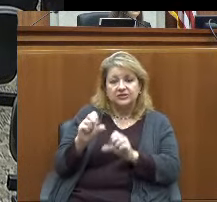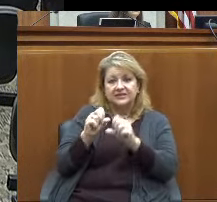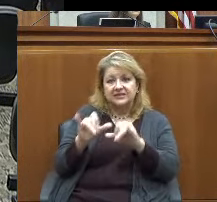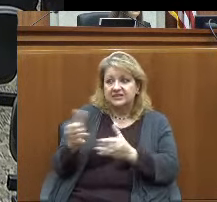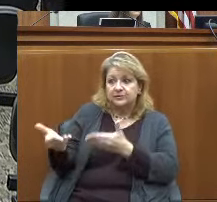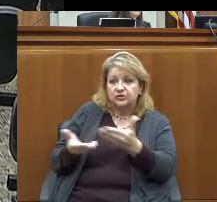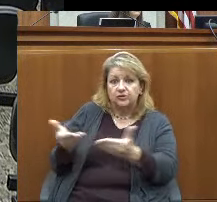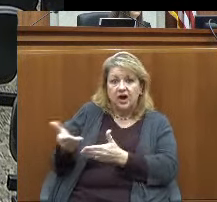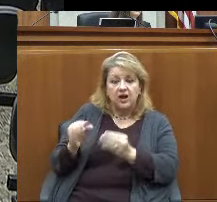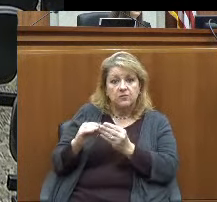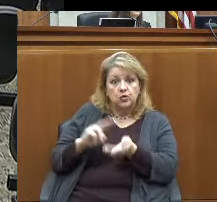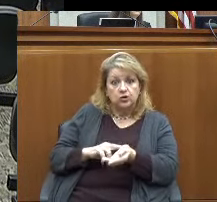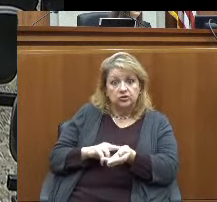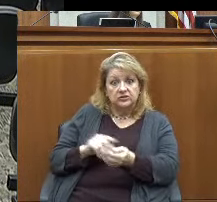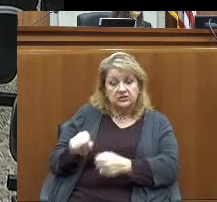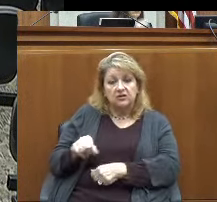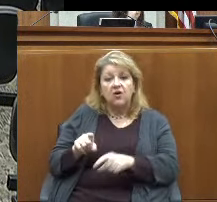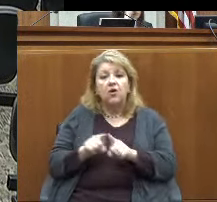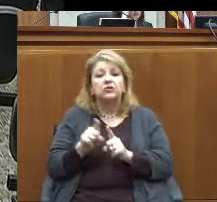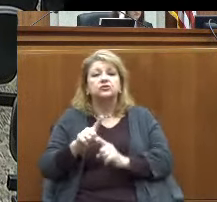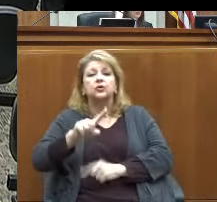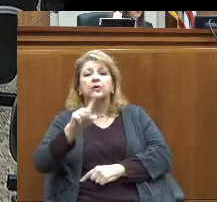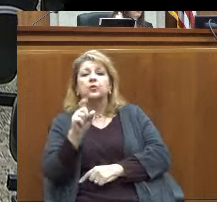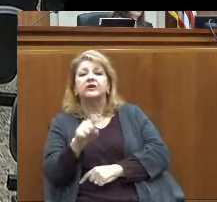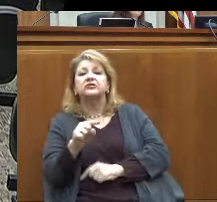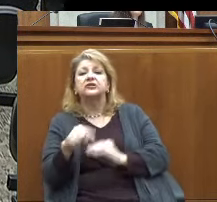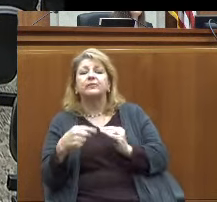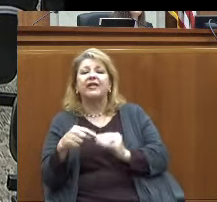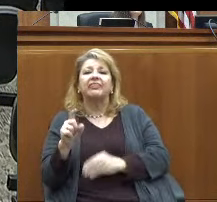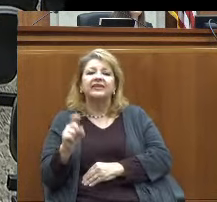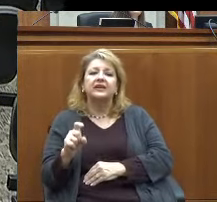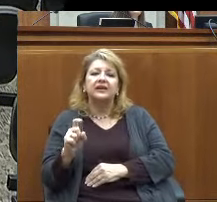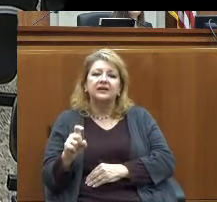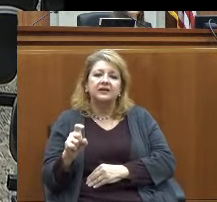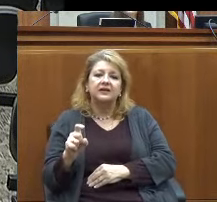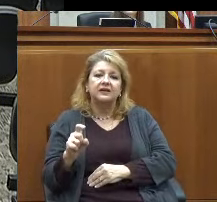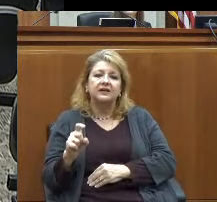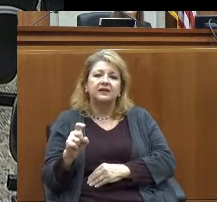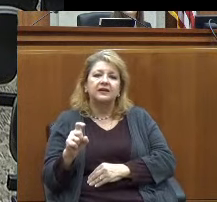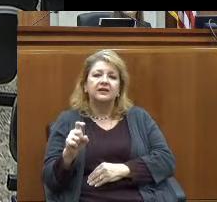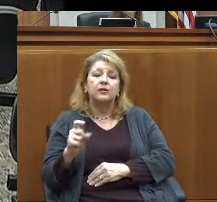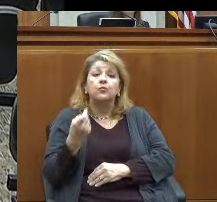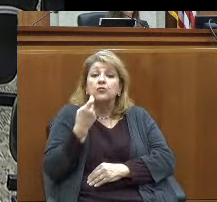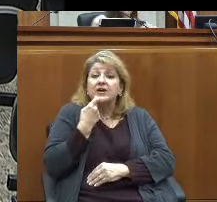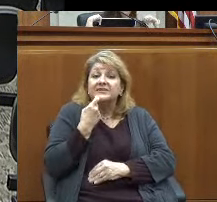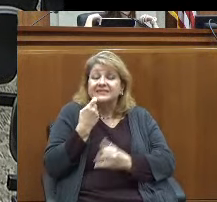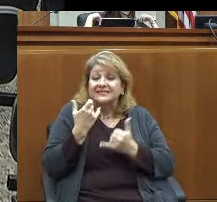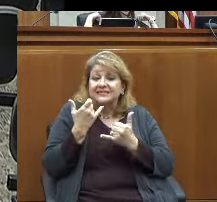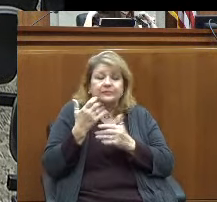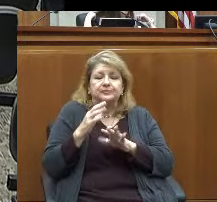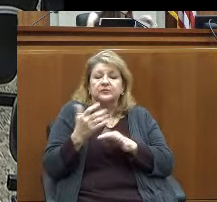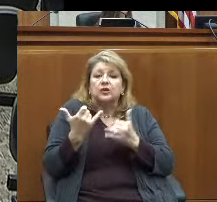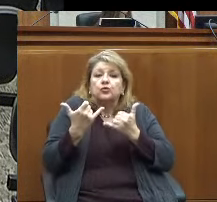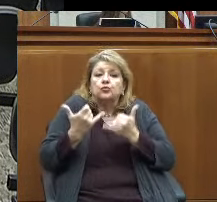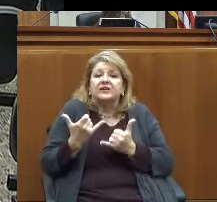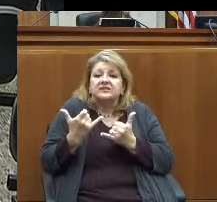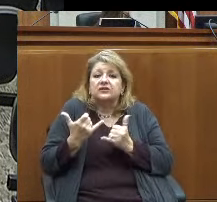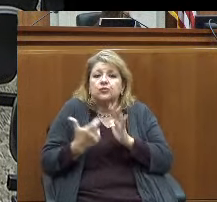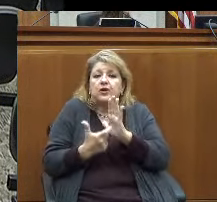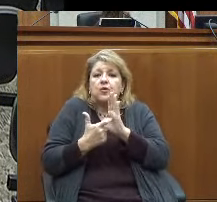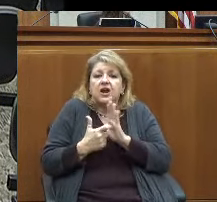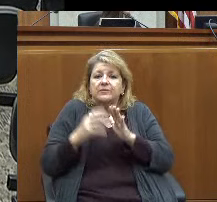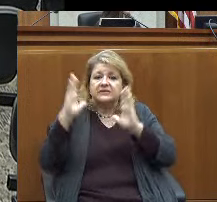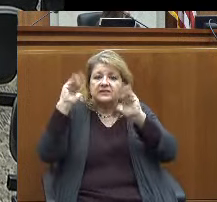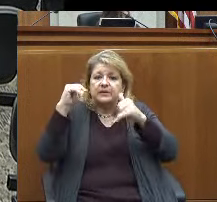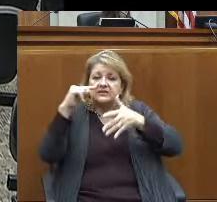able to hire. There was also a question around the need and the present requirements for some of the